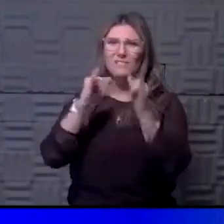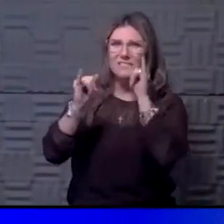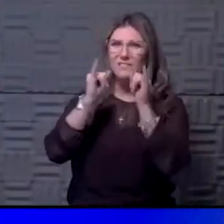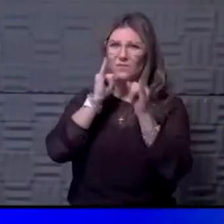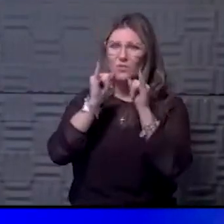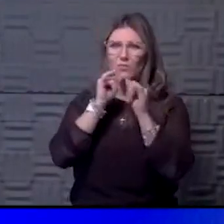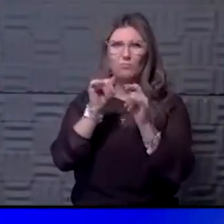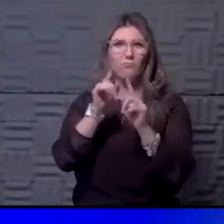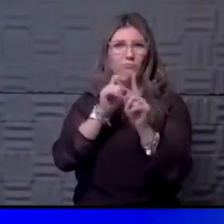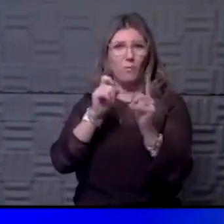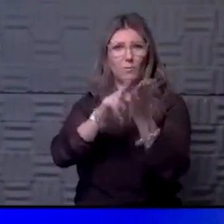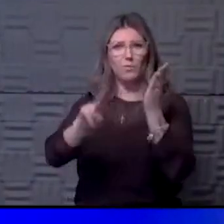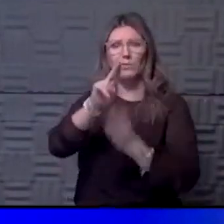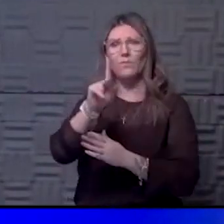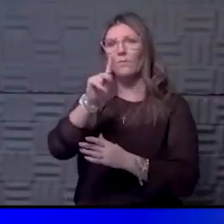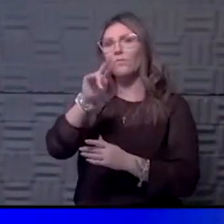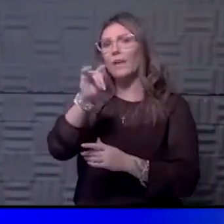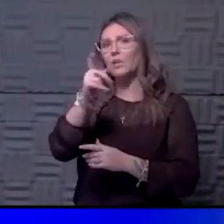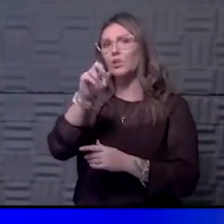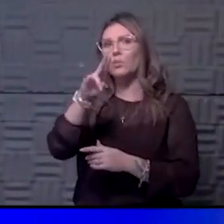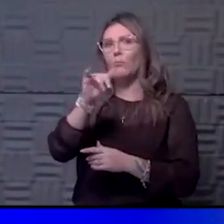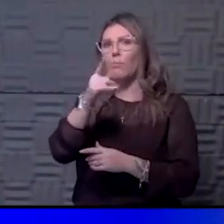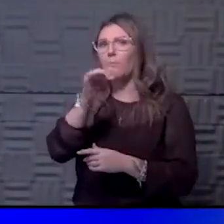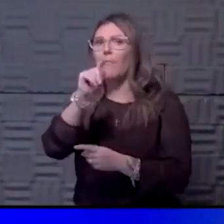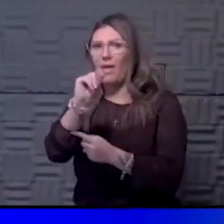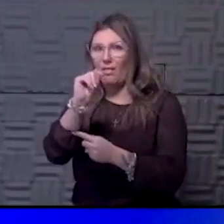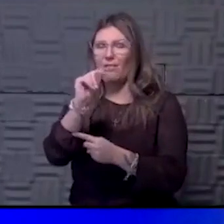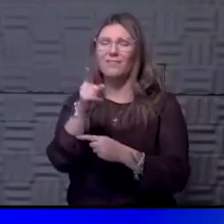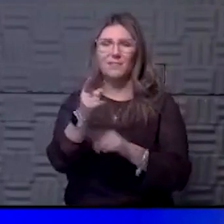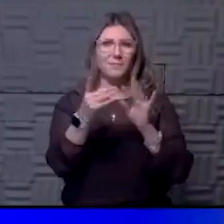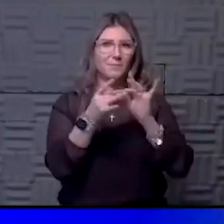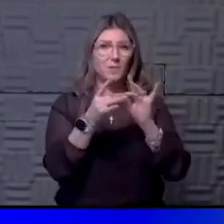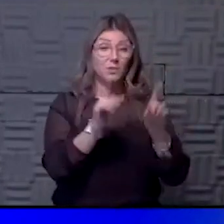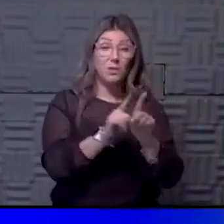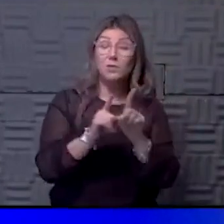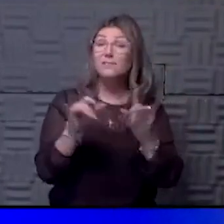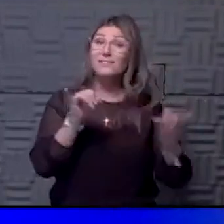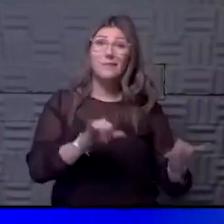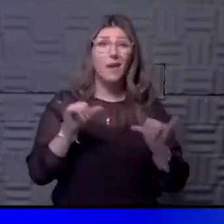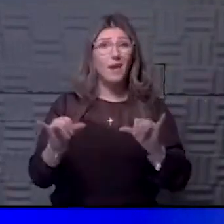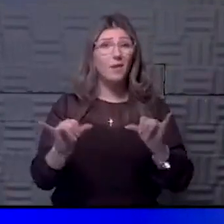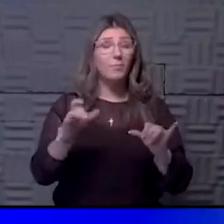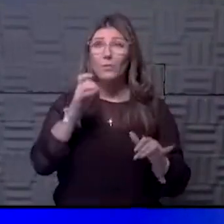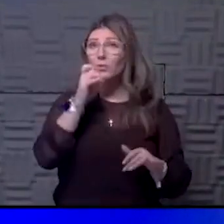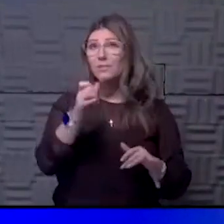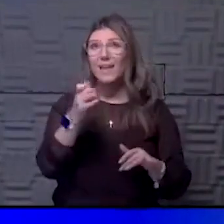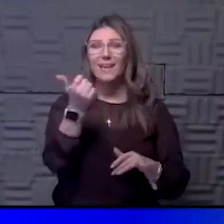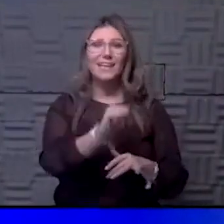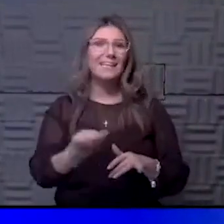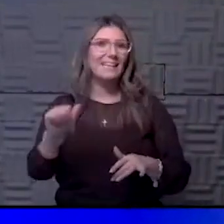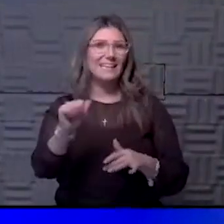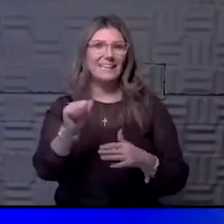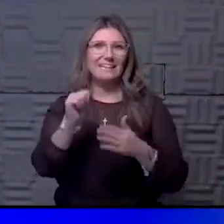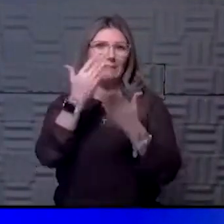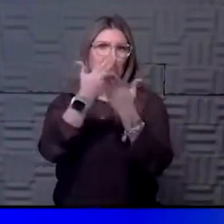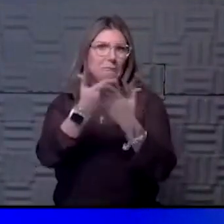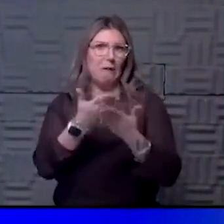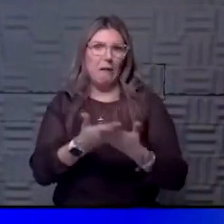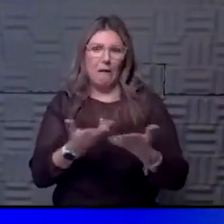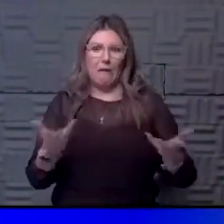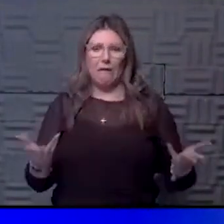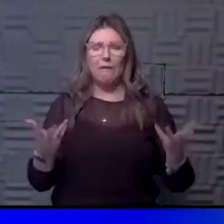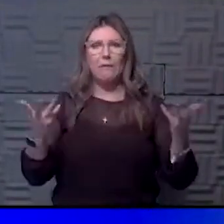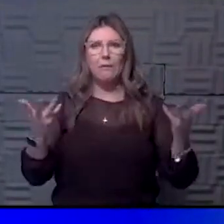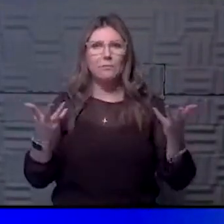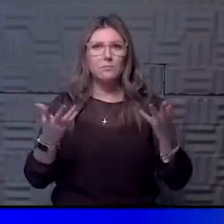a week or 10 days ago. And what he said, too, is, you know, the same thing. It's just there's not any data. There's not a lot of data behind that.